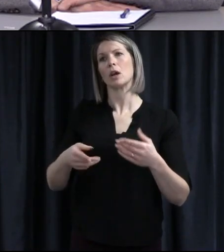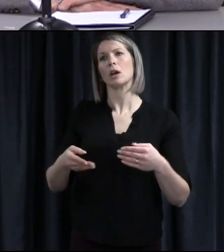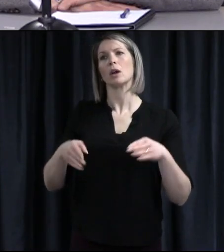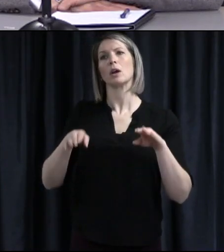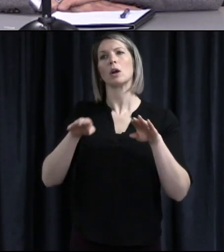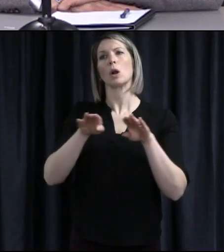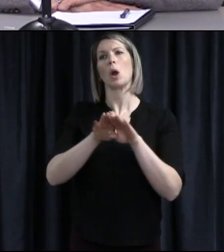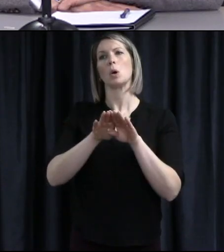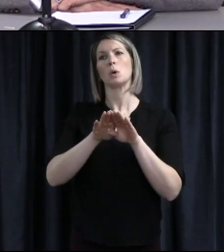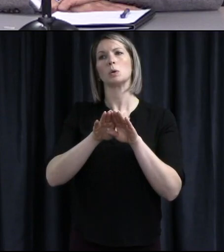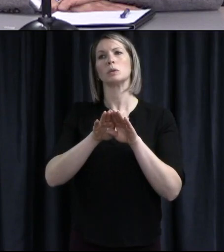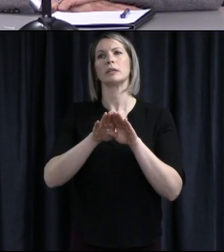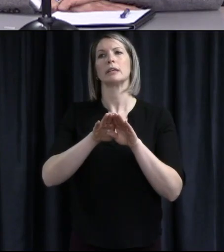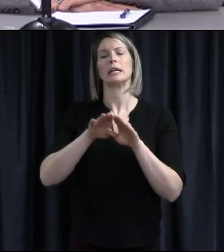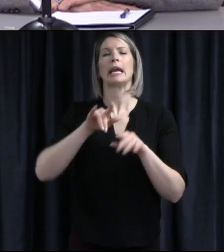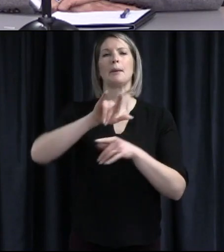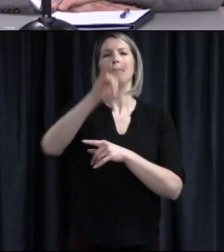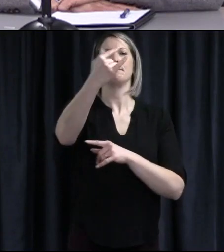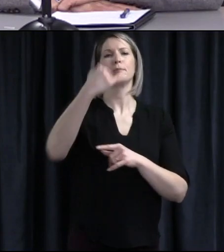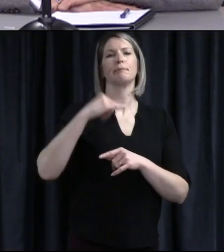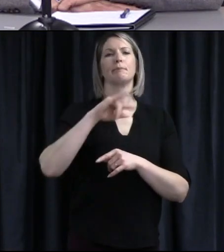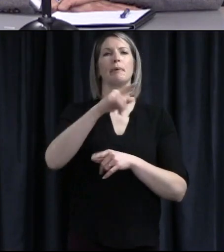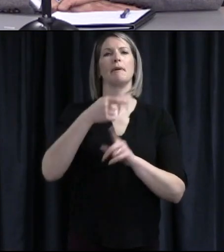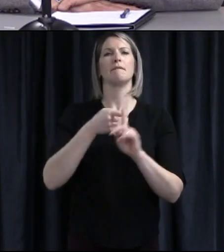to travelers?